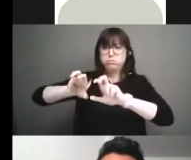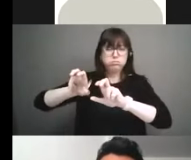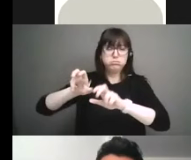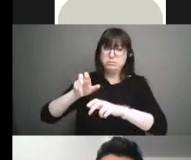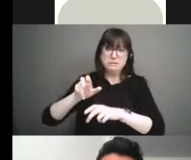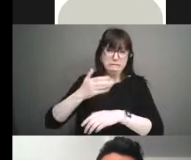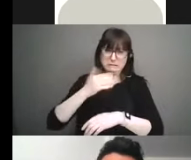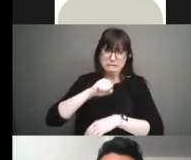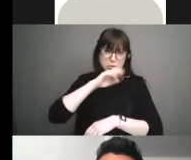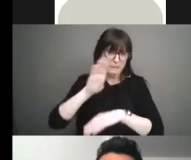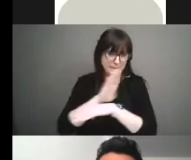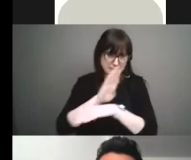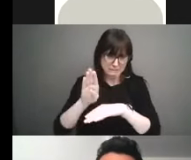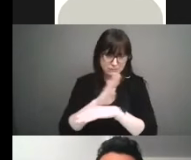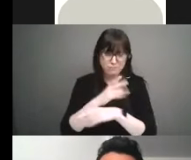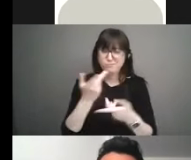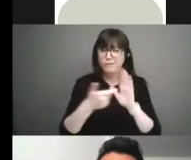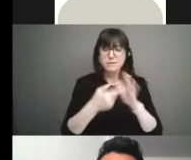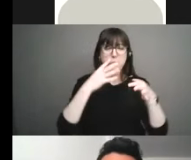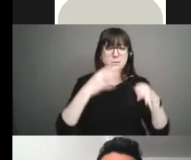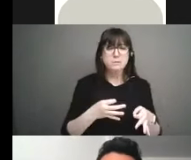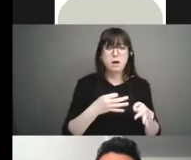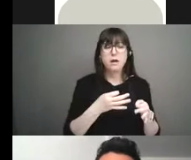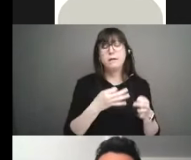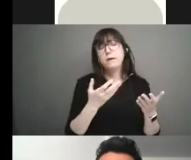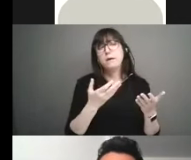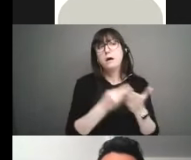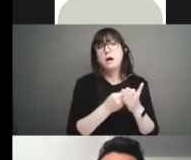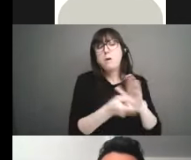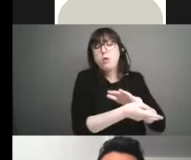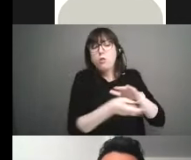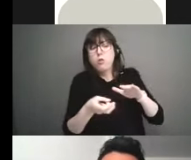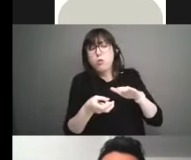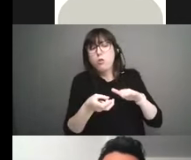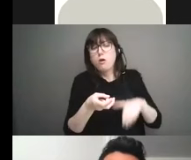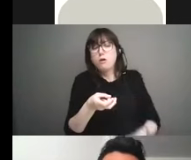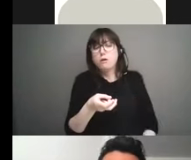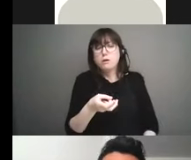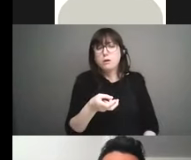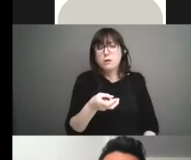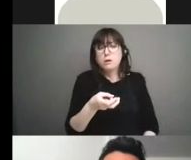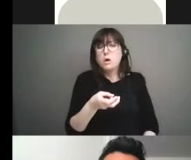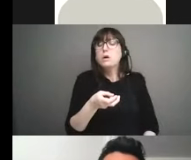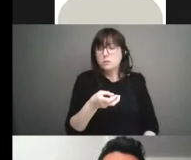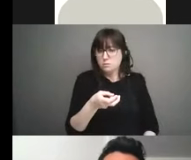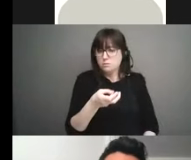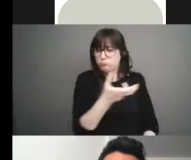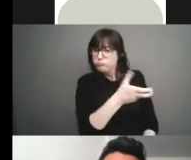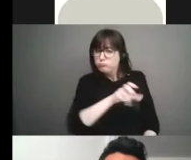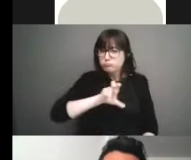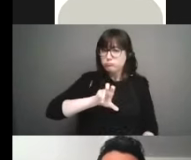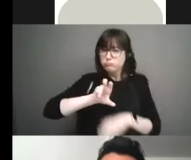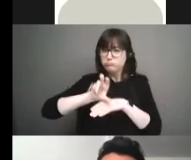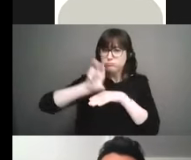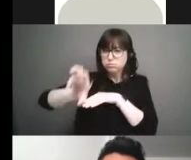ventures. So, for example, he decided it would be a good idea to use his mother's hard-earned money to invest